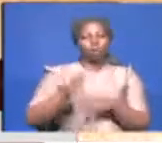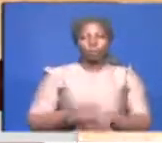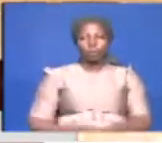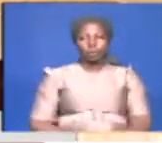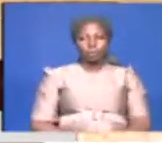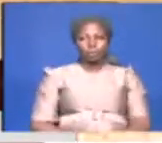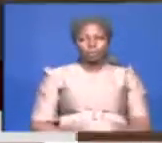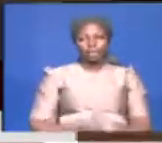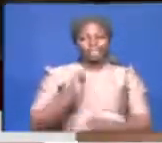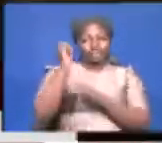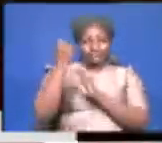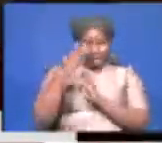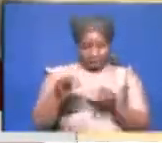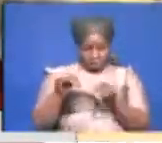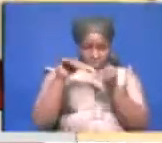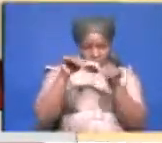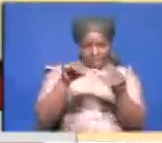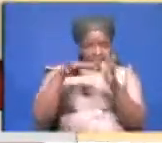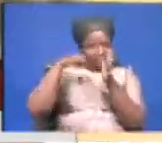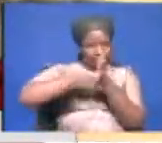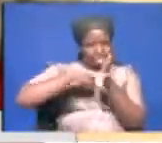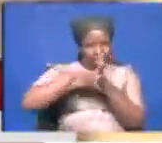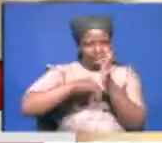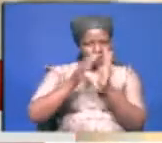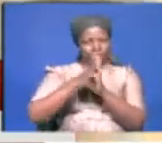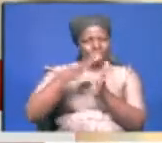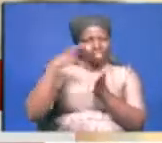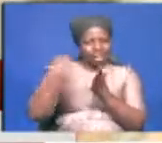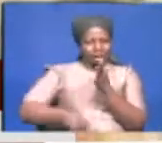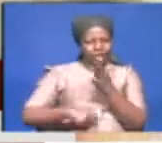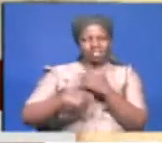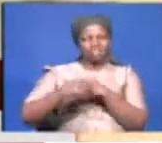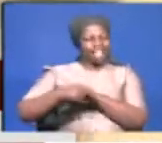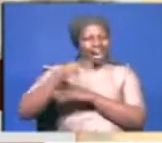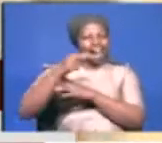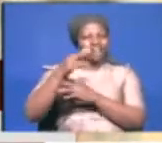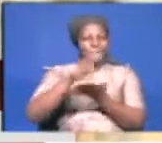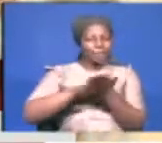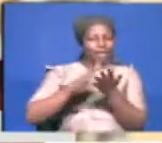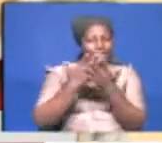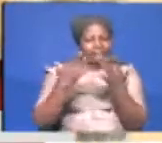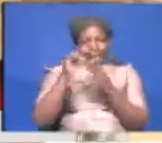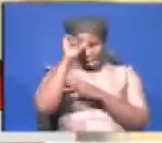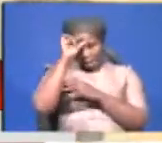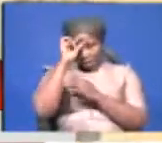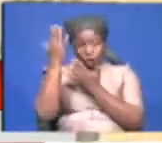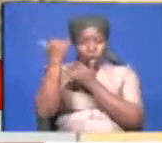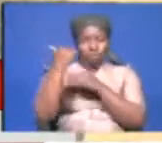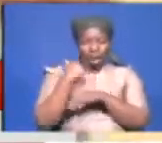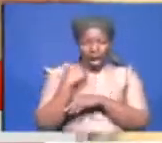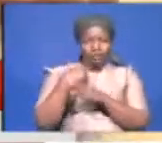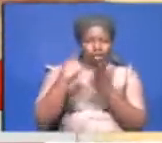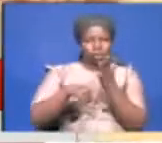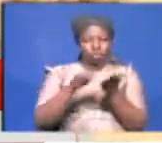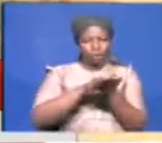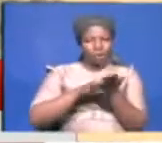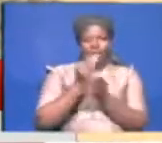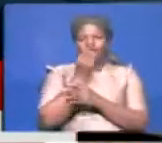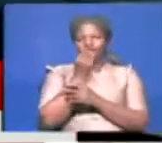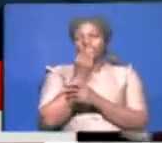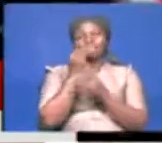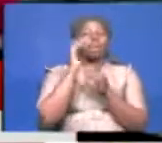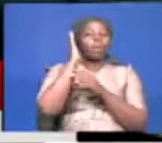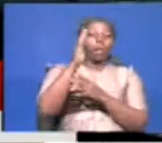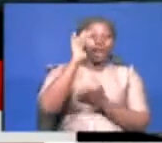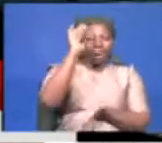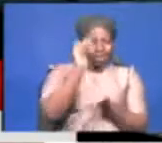As Kenyans continue to grapple with costlier basic commodities, the government is optimistic that the cost of basic foodstuffs will drastically reduce